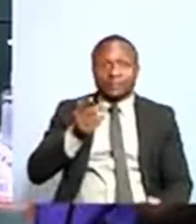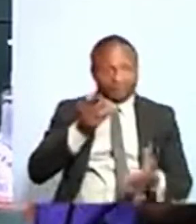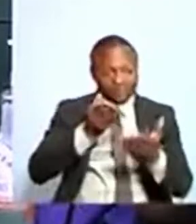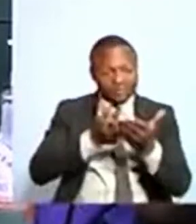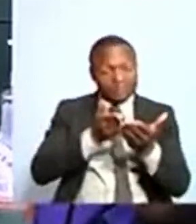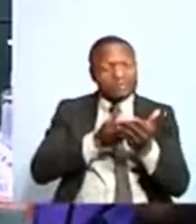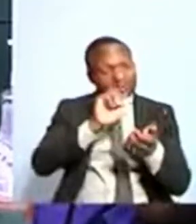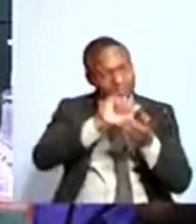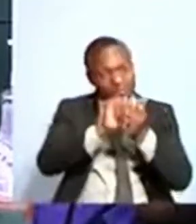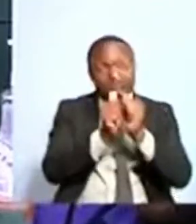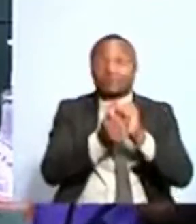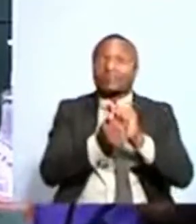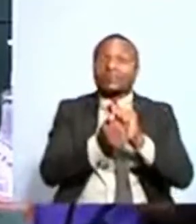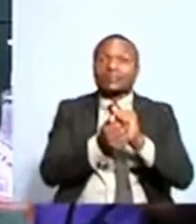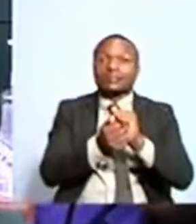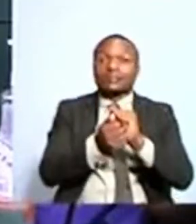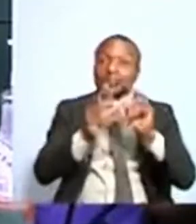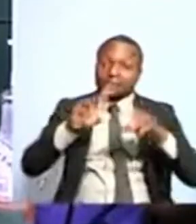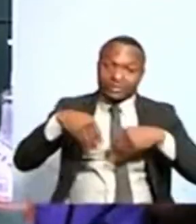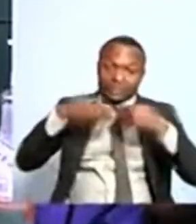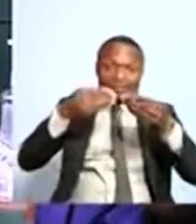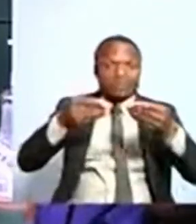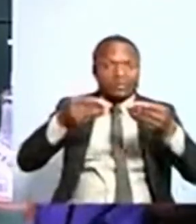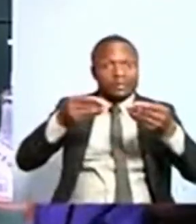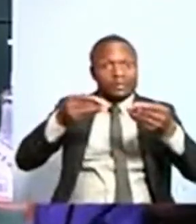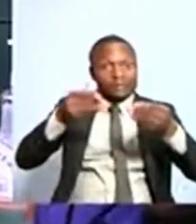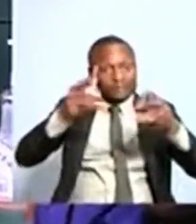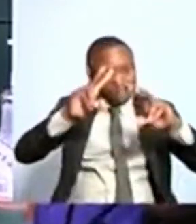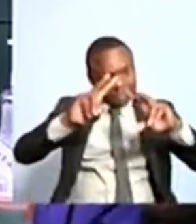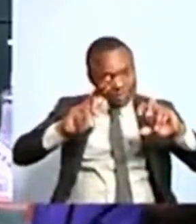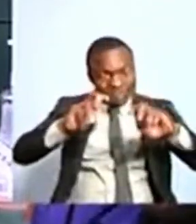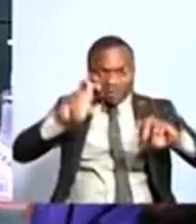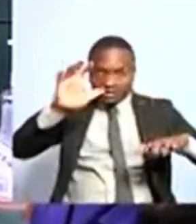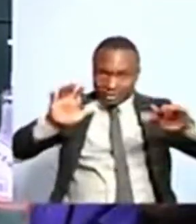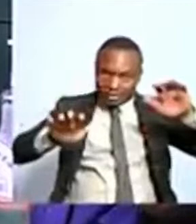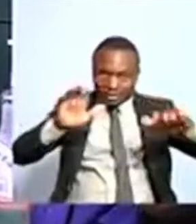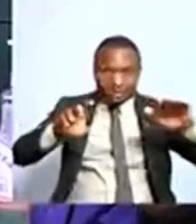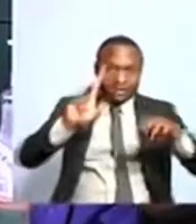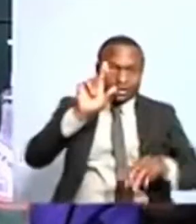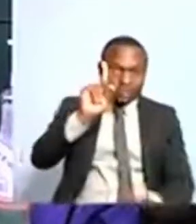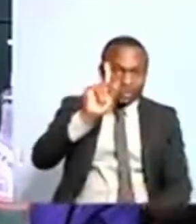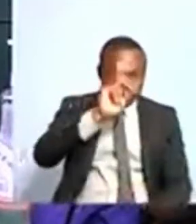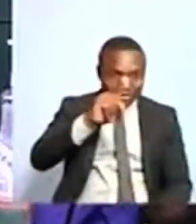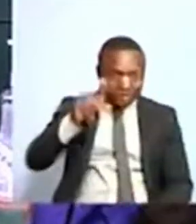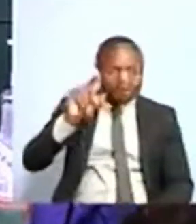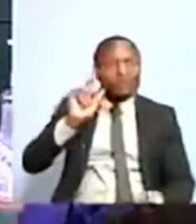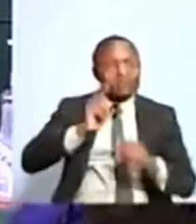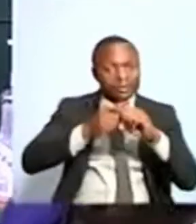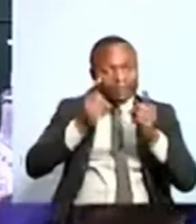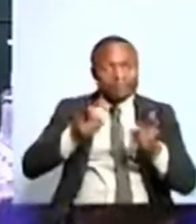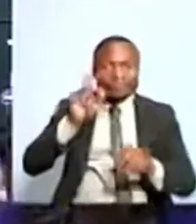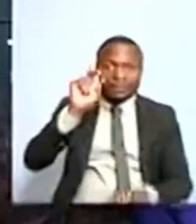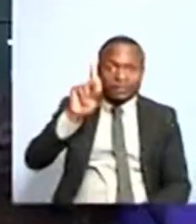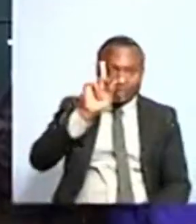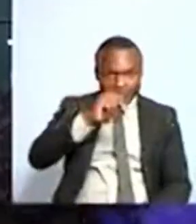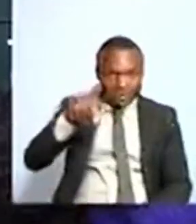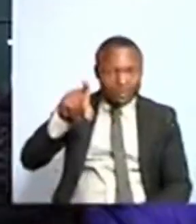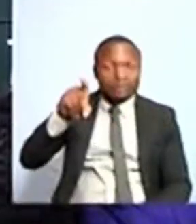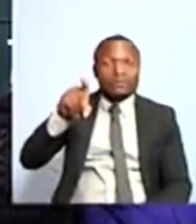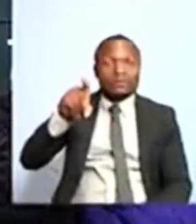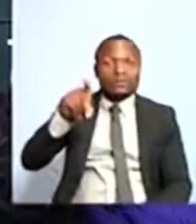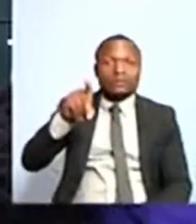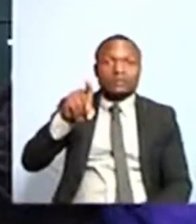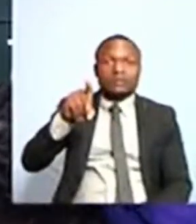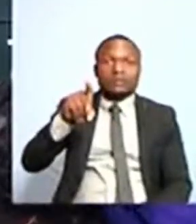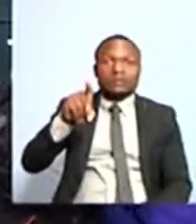amendments relate to providing checks and balances to the DPP. And unfortunately, the DPP has been misunderstood